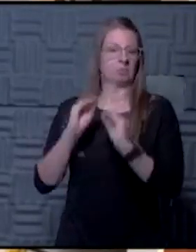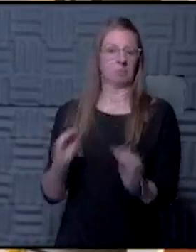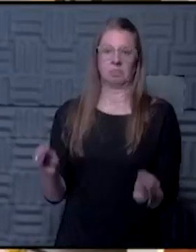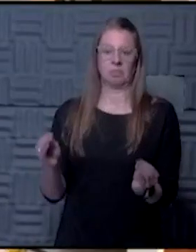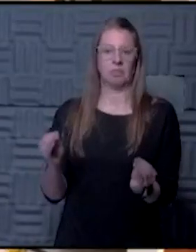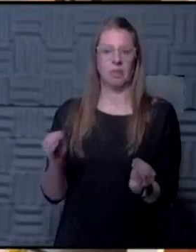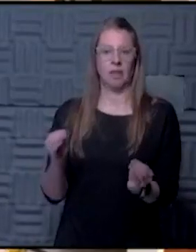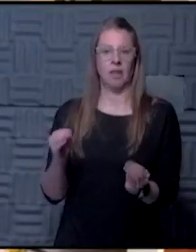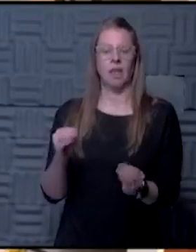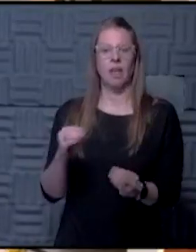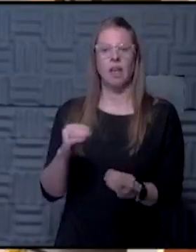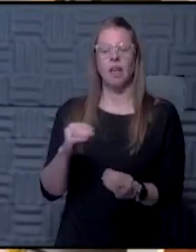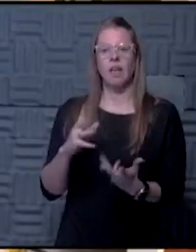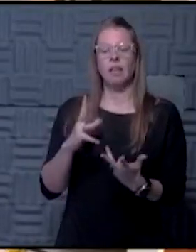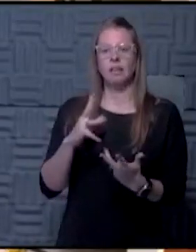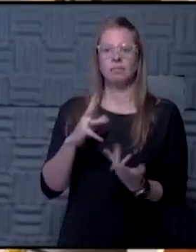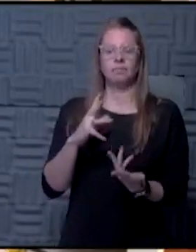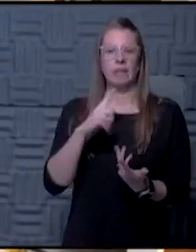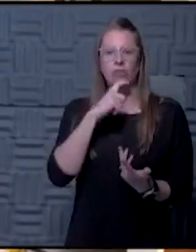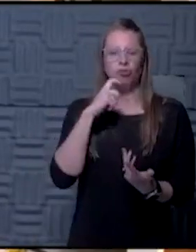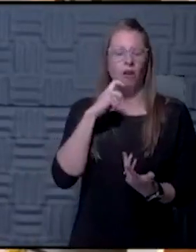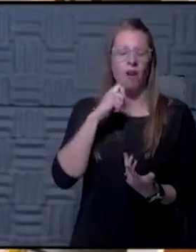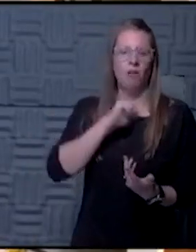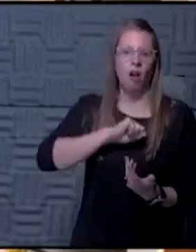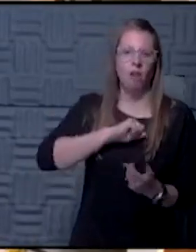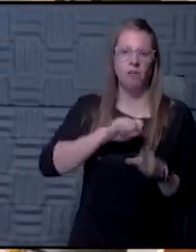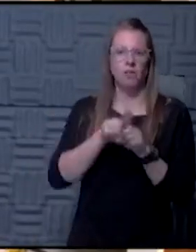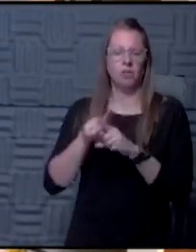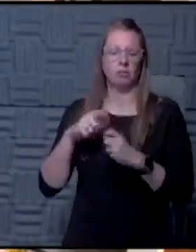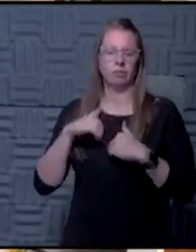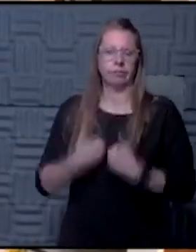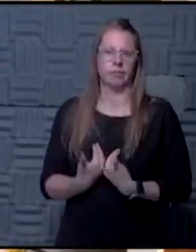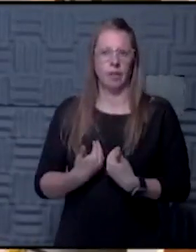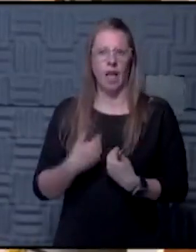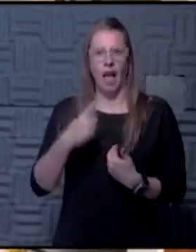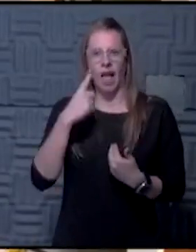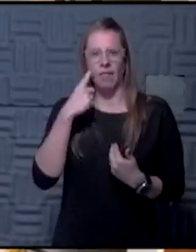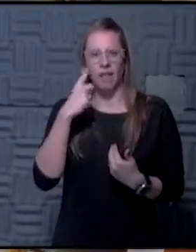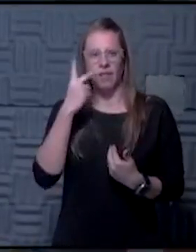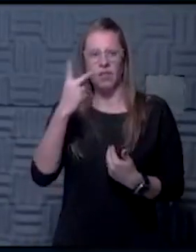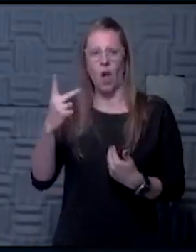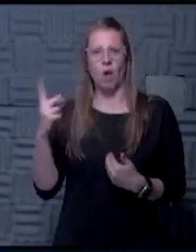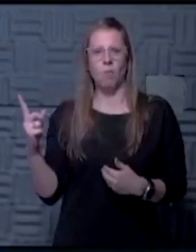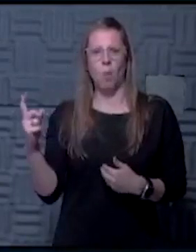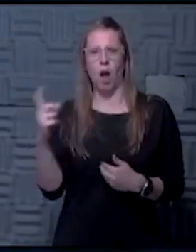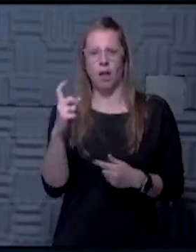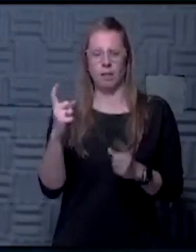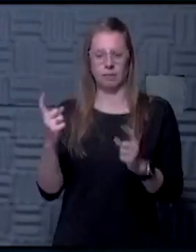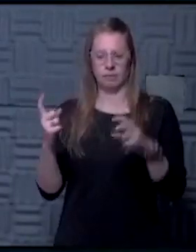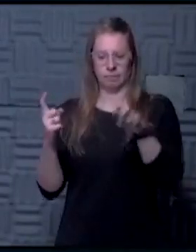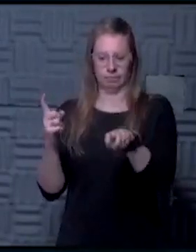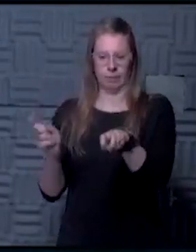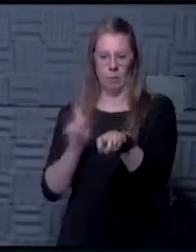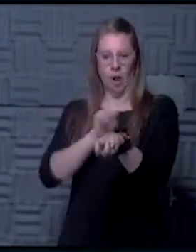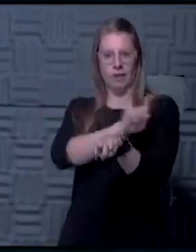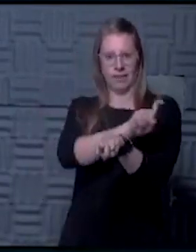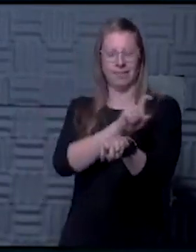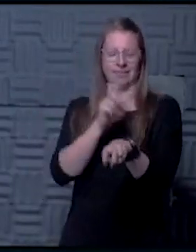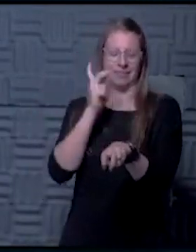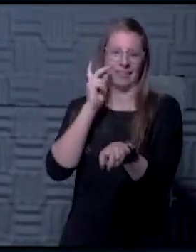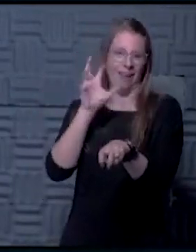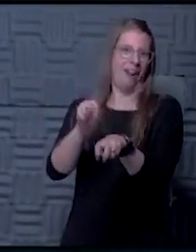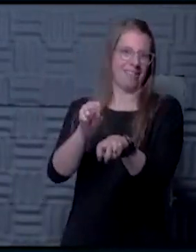having a dry cough and a little bit of fatigue, he got over it pretty quickly. I think we saw him walking behind you just a moment ago. Yes, Is that him? yes, Yeah. you did.